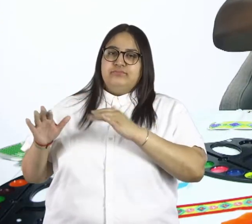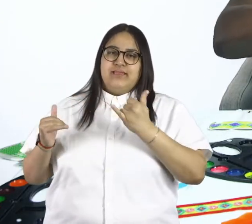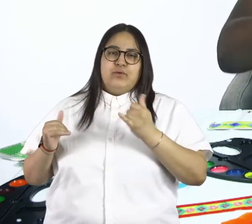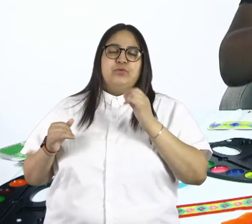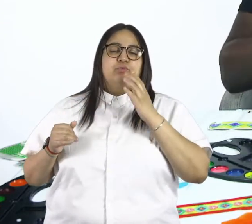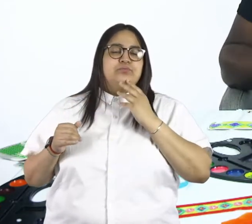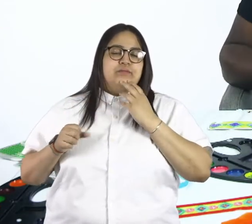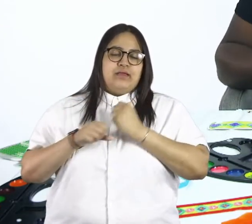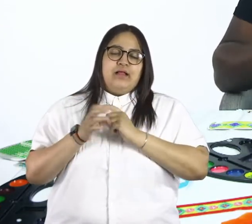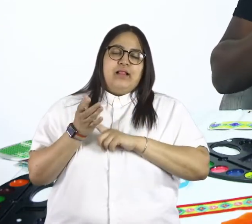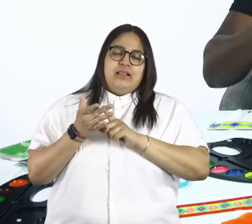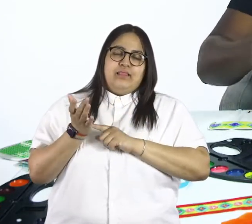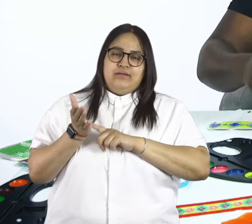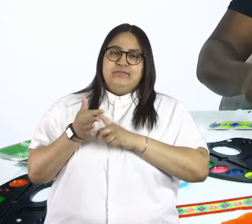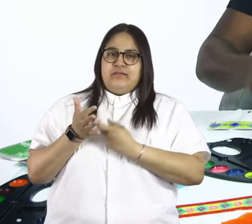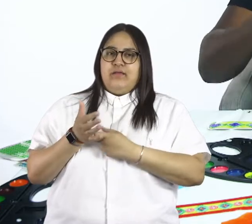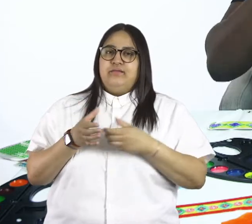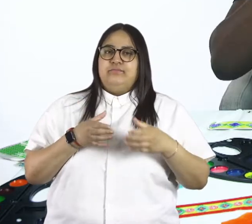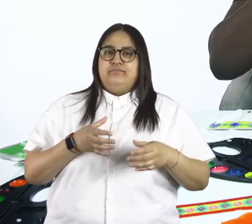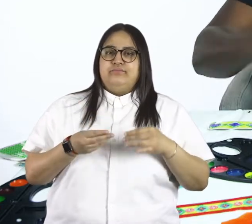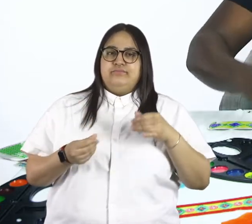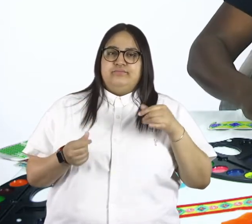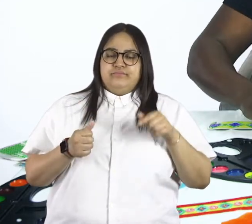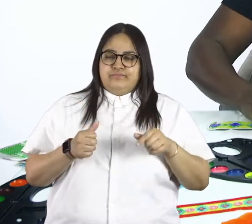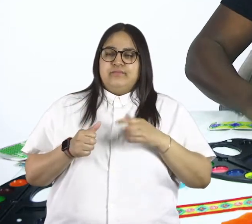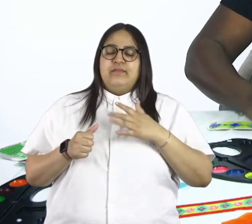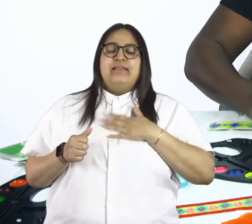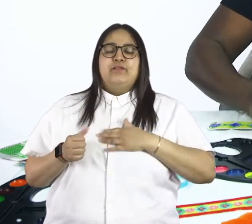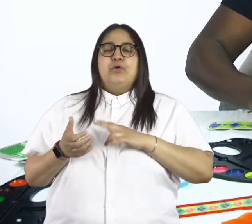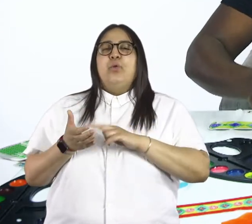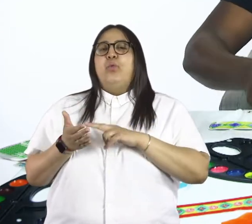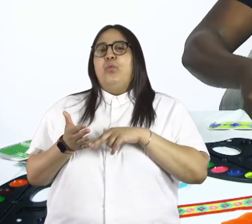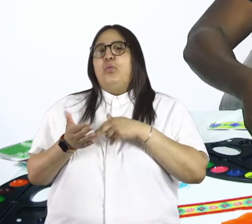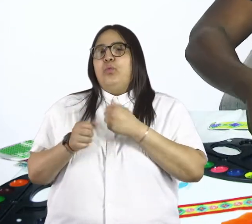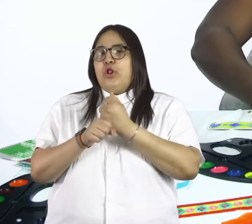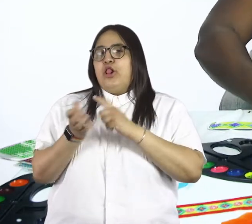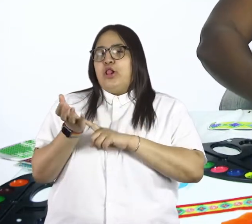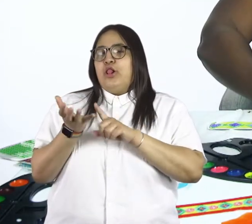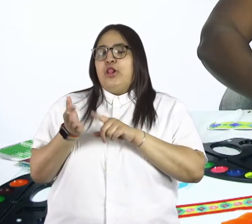need your PVA glue and your glue stick.